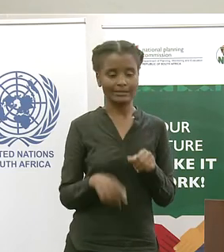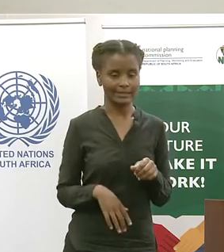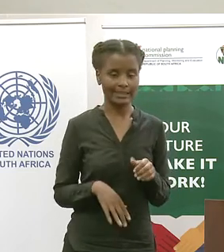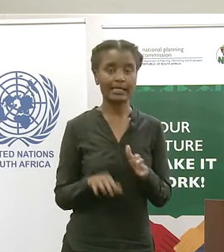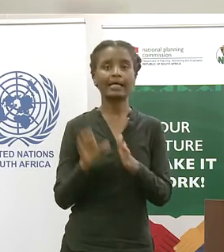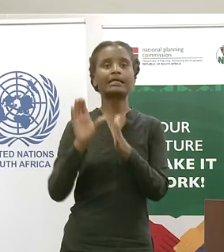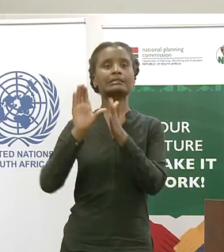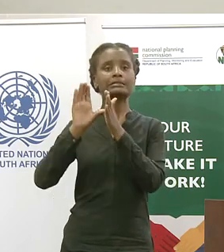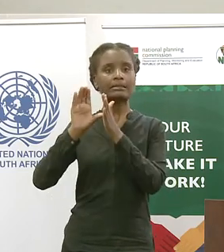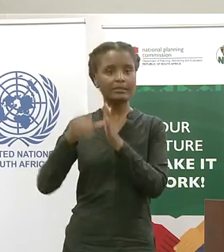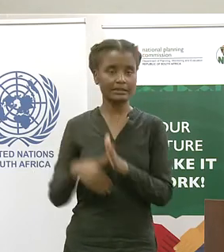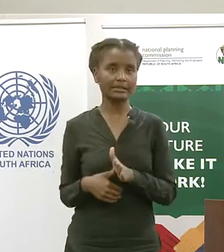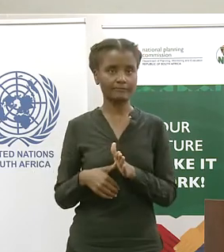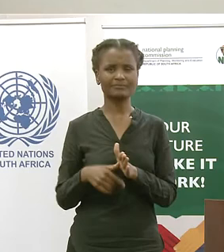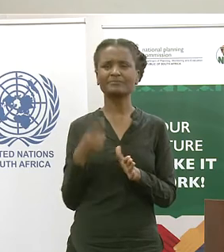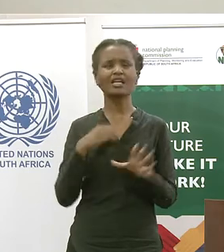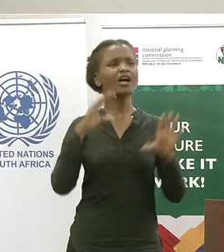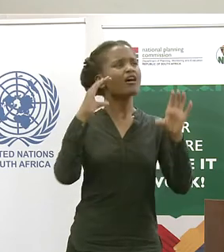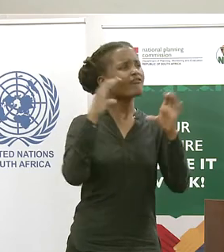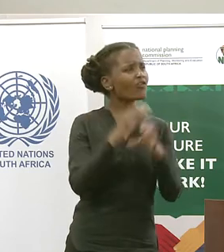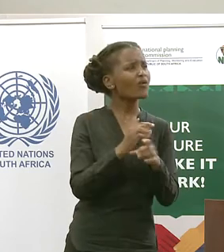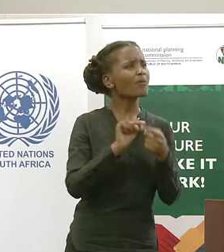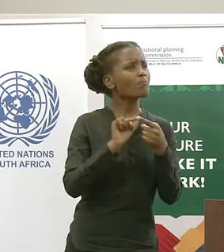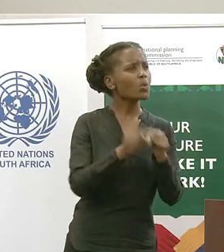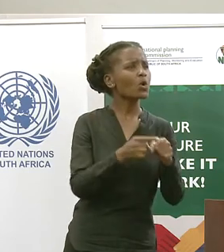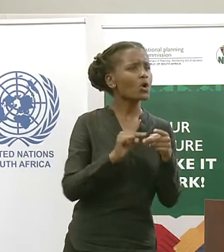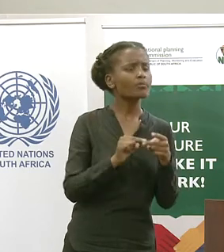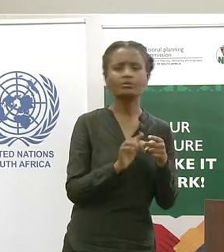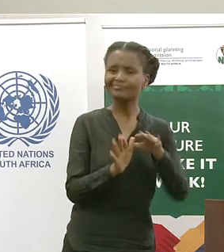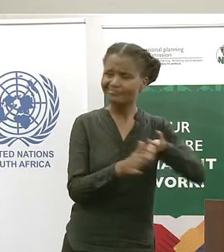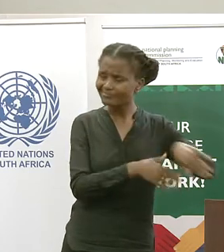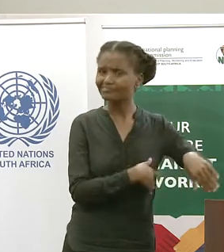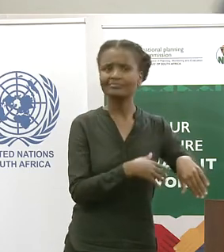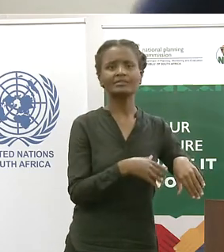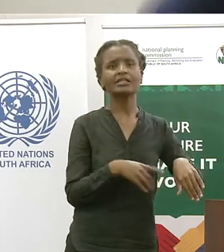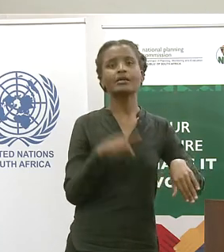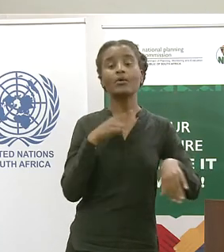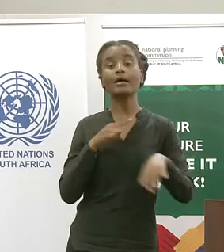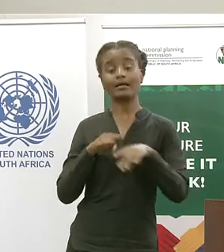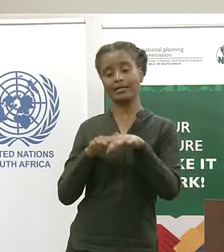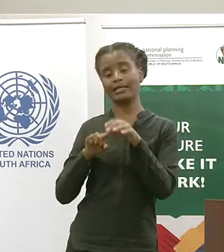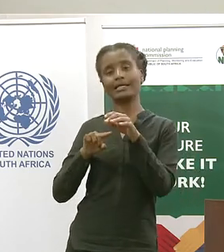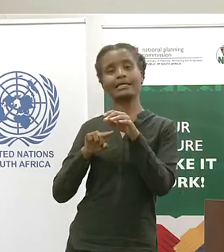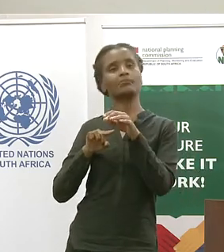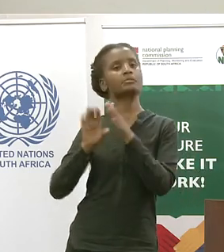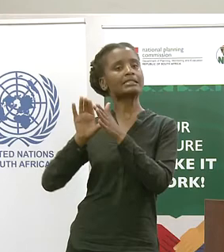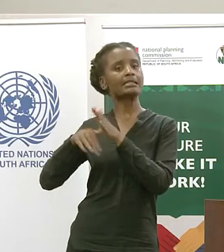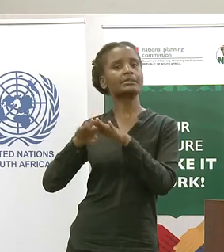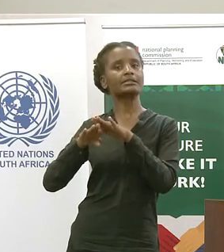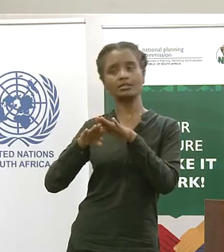points. Let's forget about focal points. But why can't we have disability desk that will address the